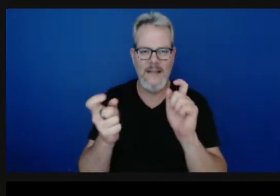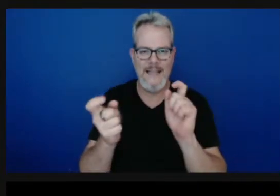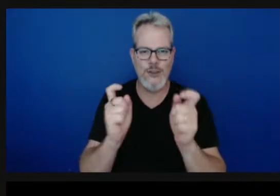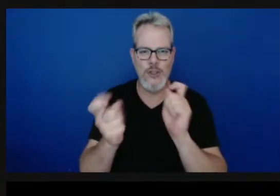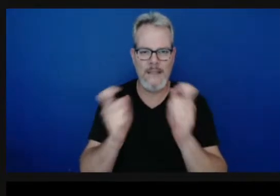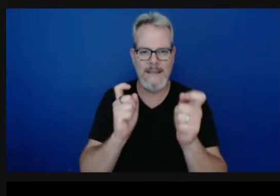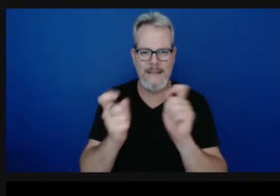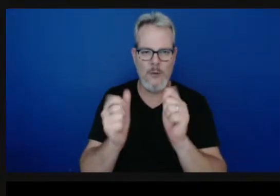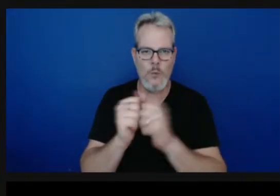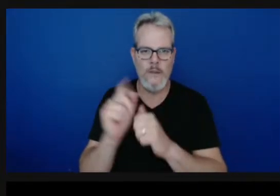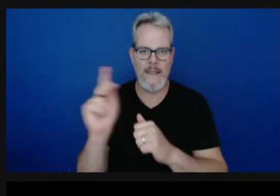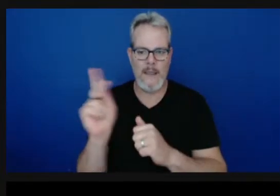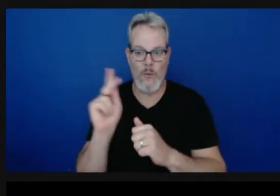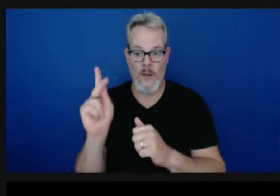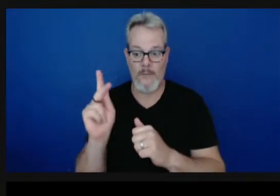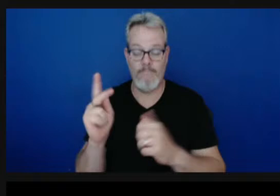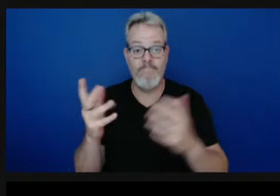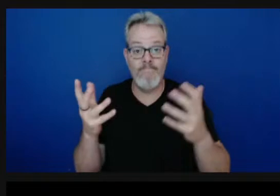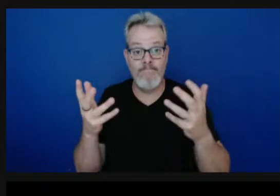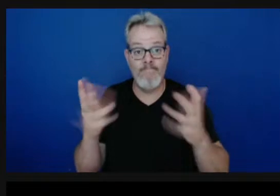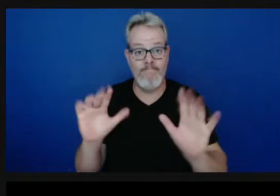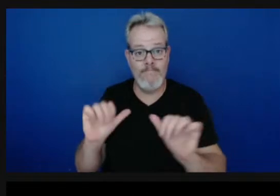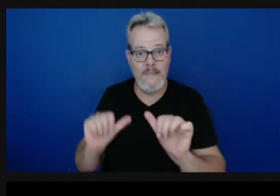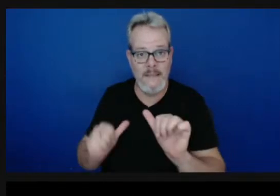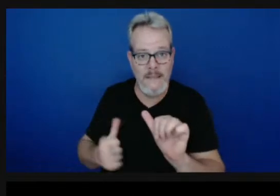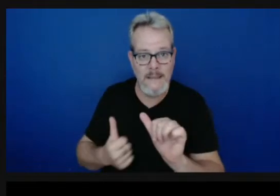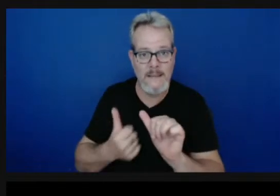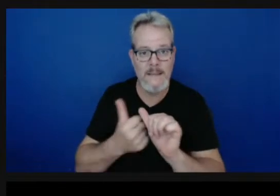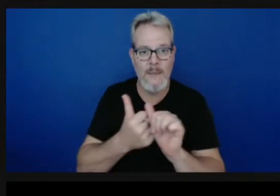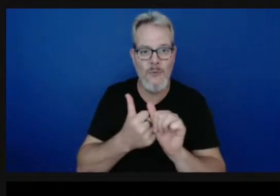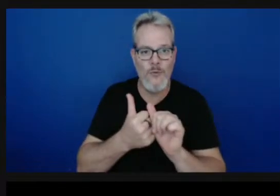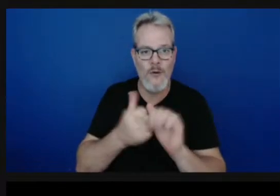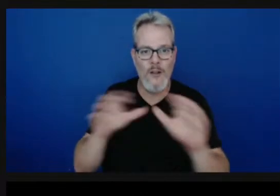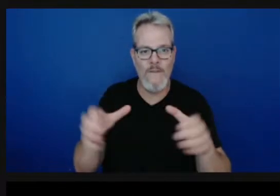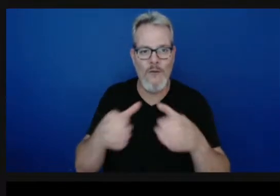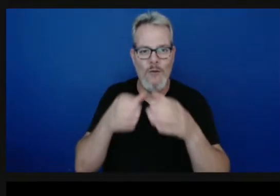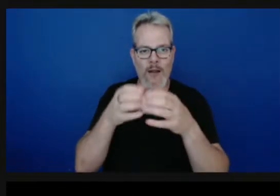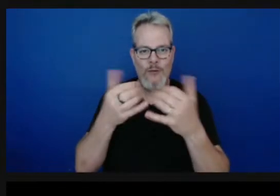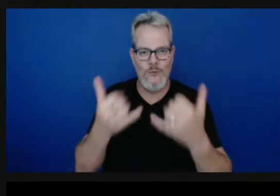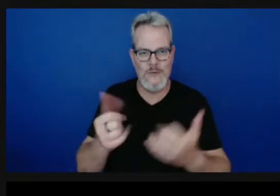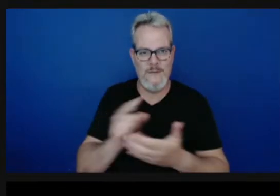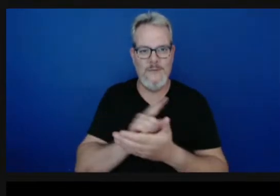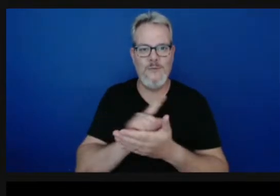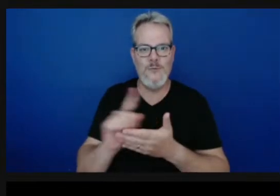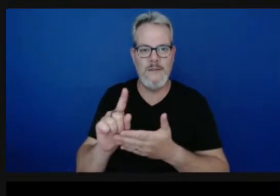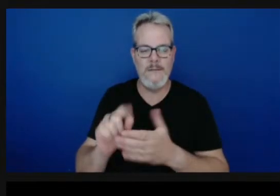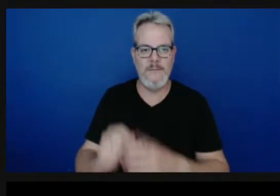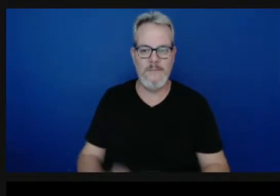And that's our Hawaiian volcano summary this week.